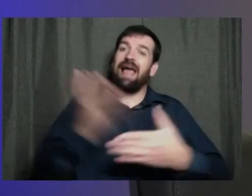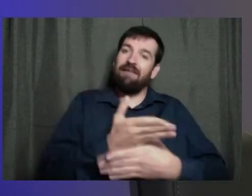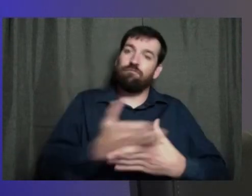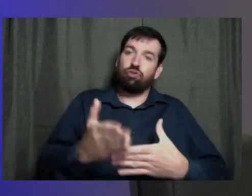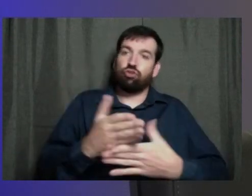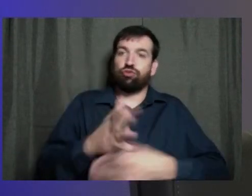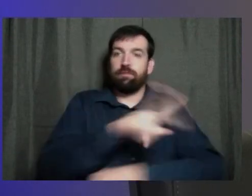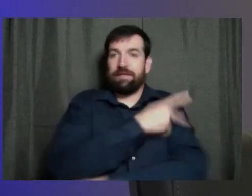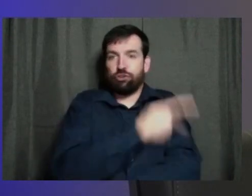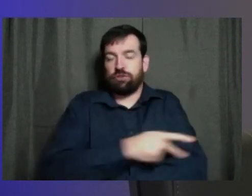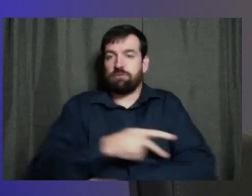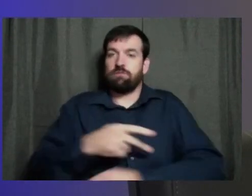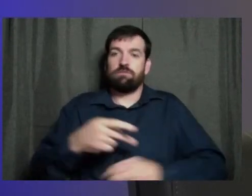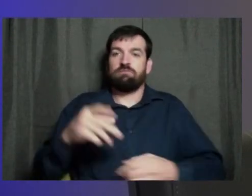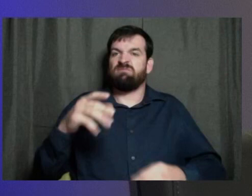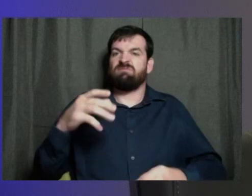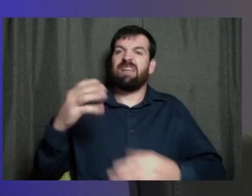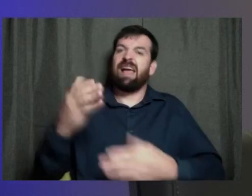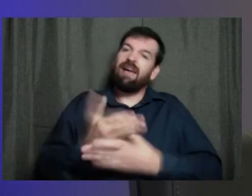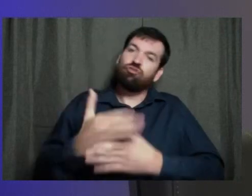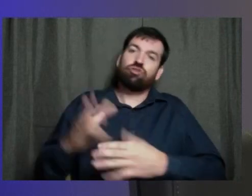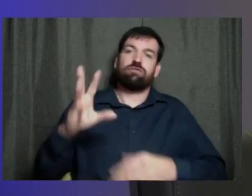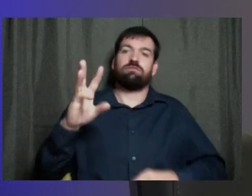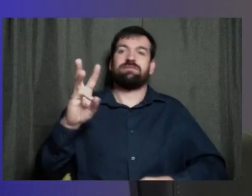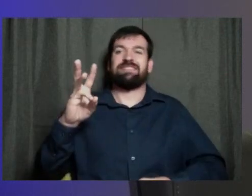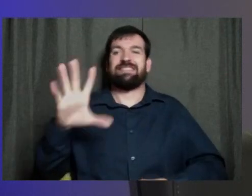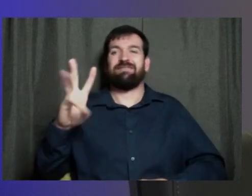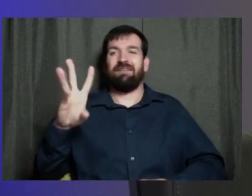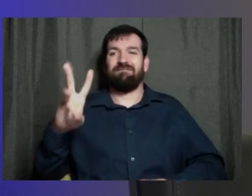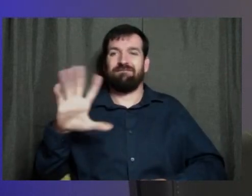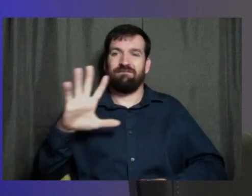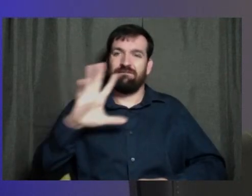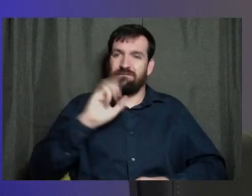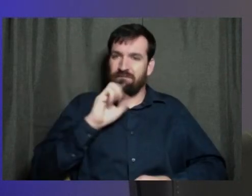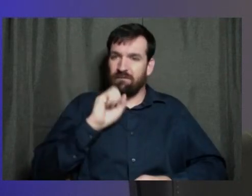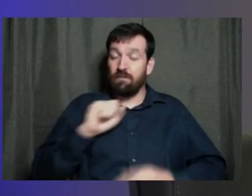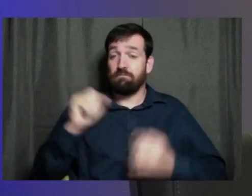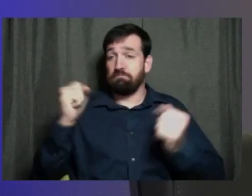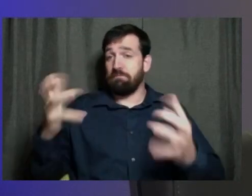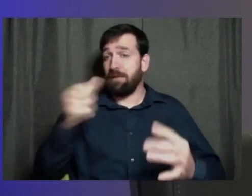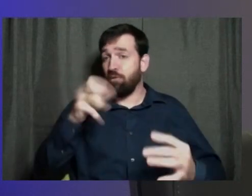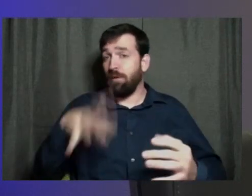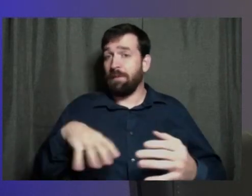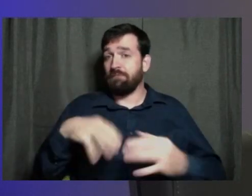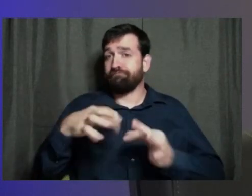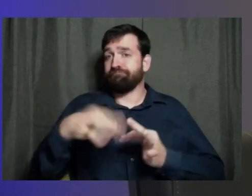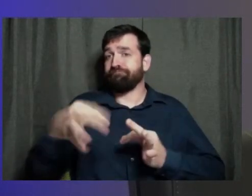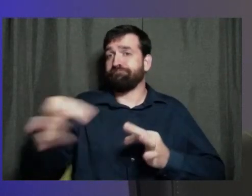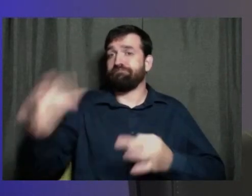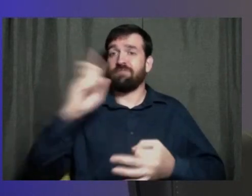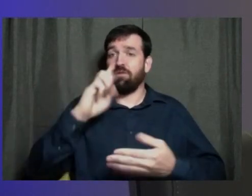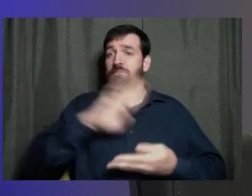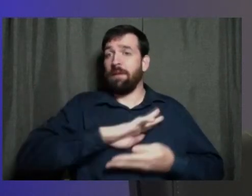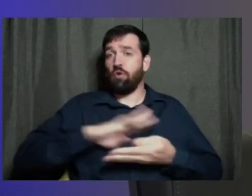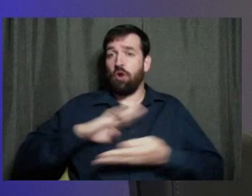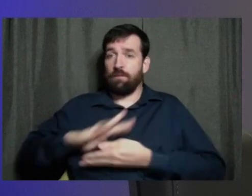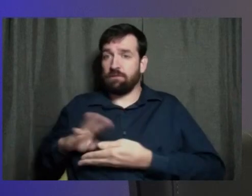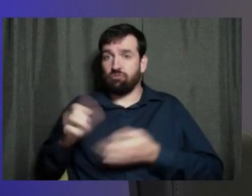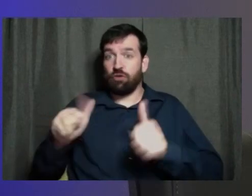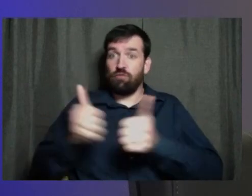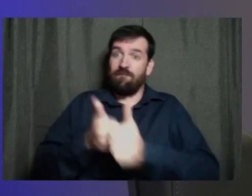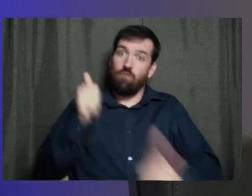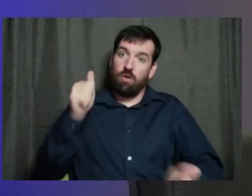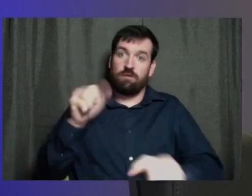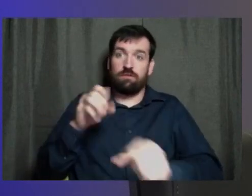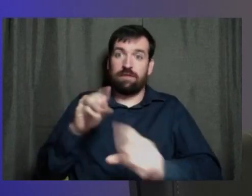average 65-year-old. Many of those women delayed their mammograms, and rightly so, for a few months just to try to avoid exposures